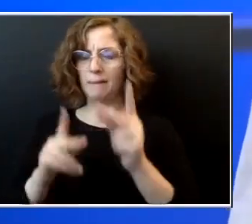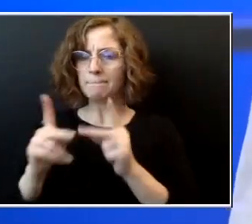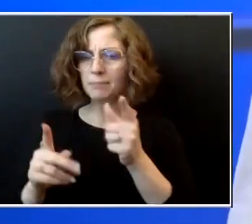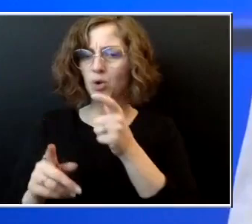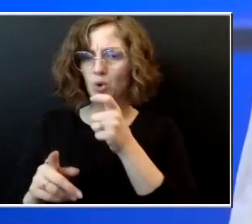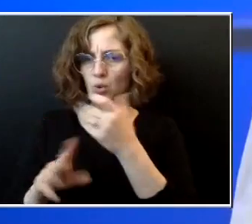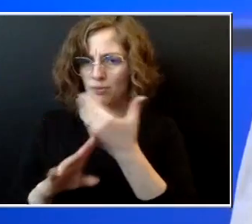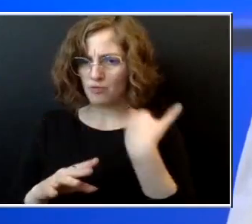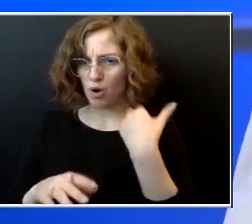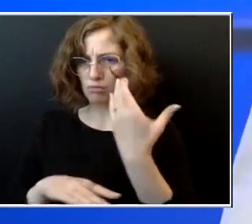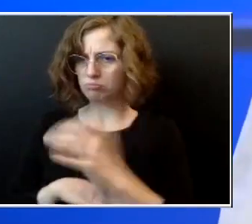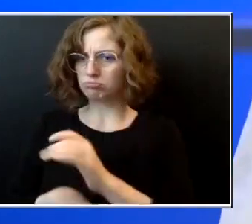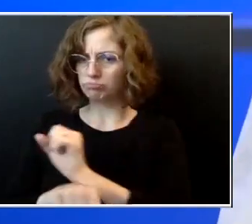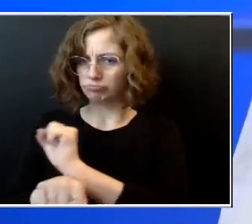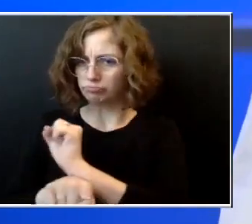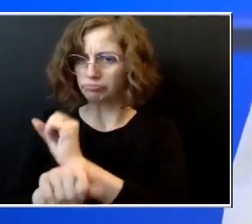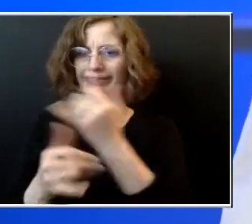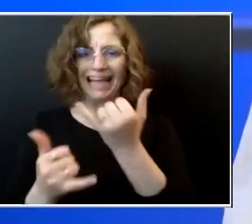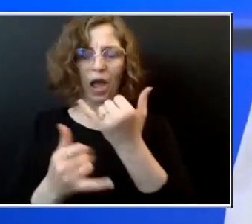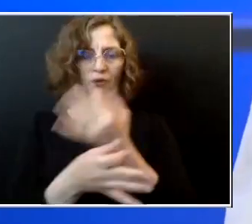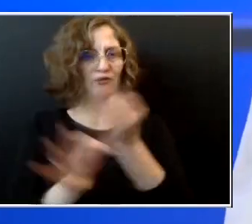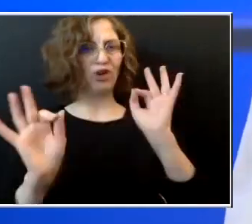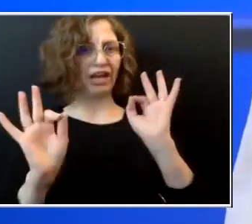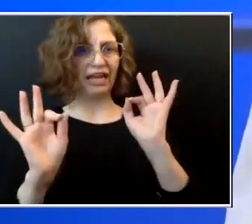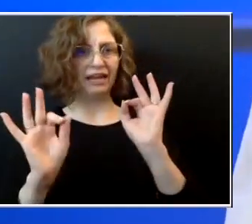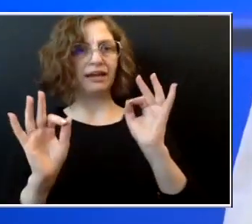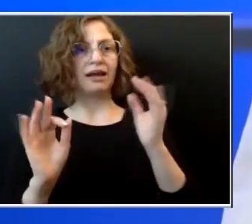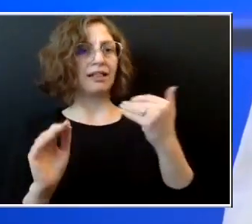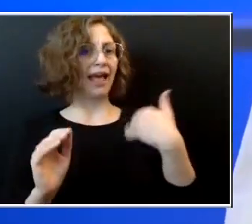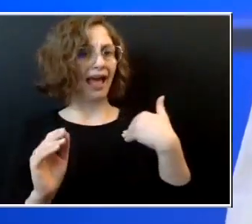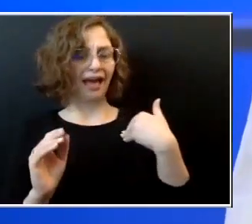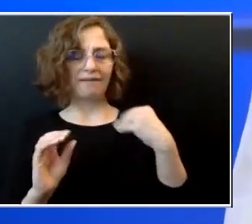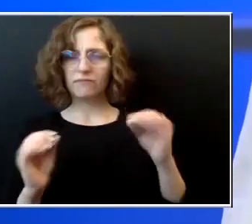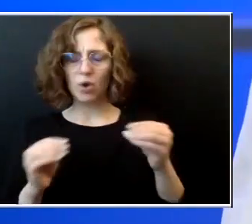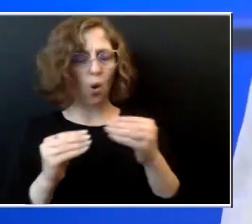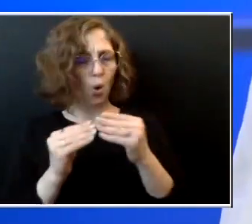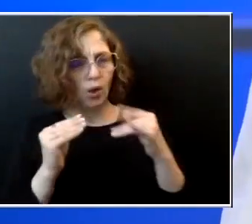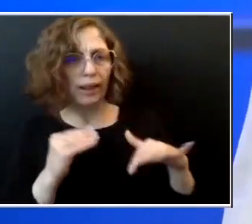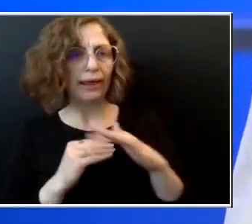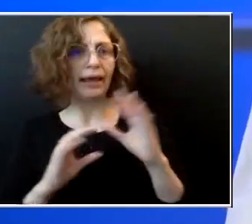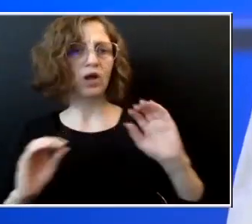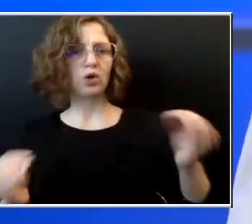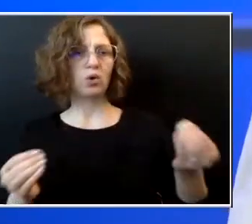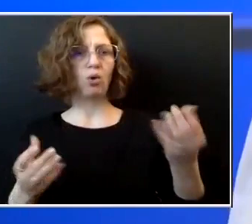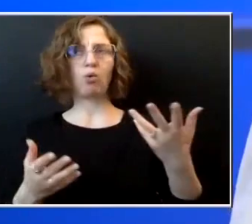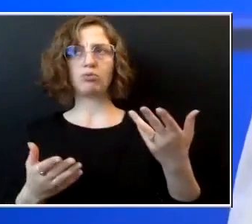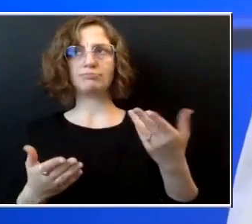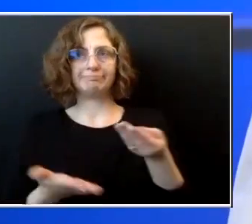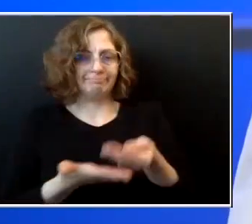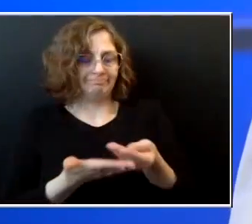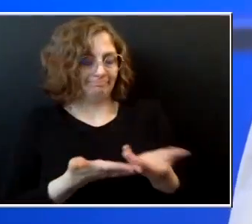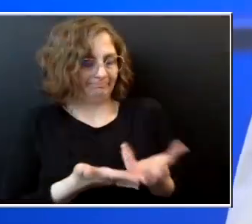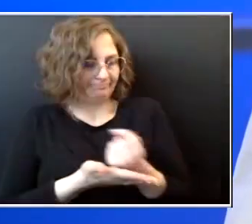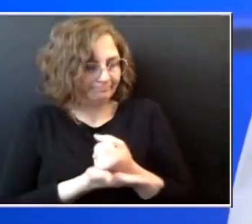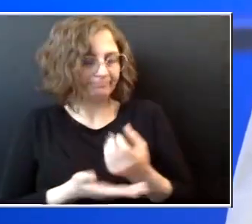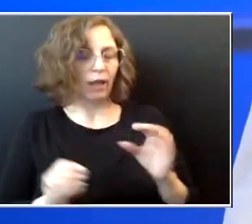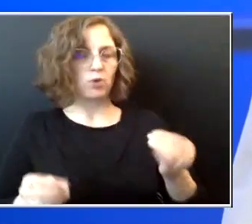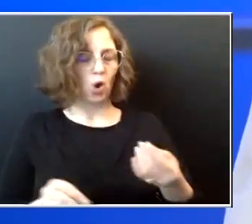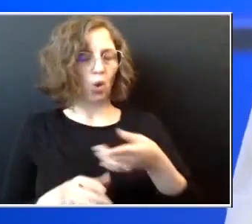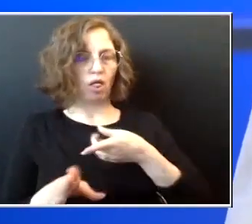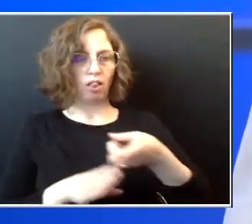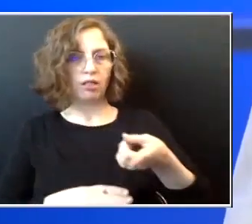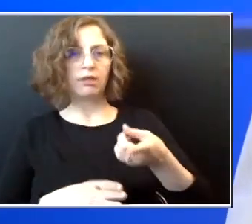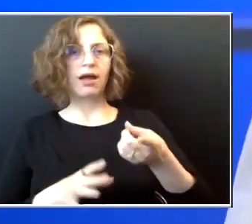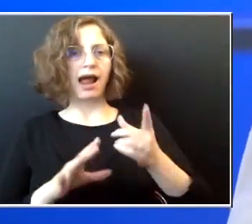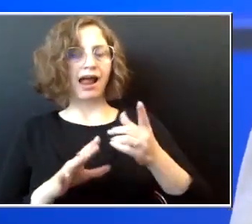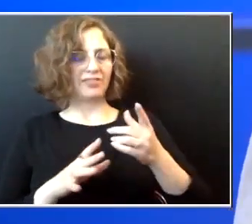no land, they're congregated in small segregated areas. It's a recipe for health disaster. And he started to see